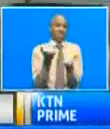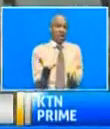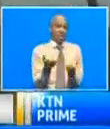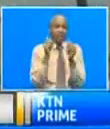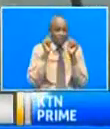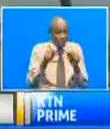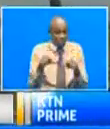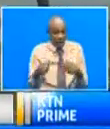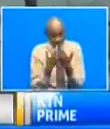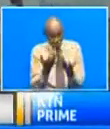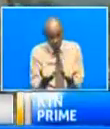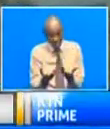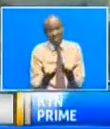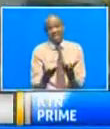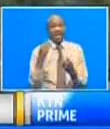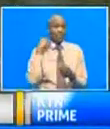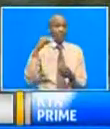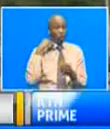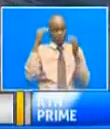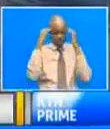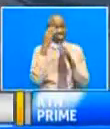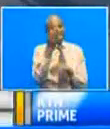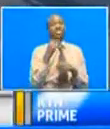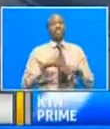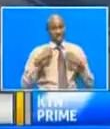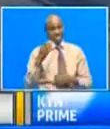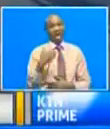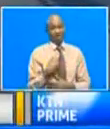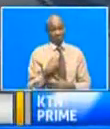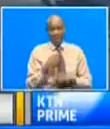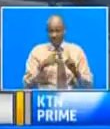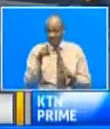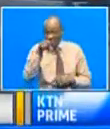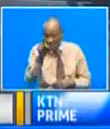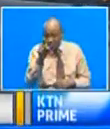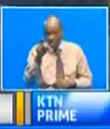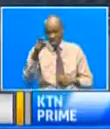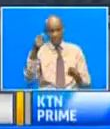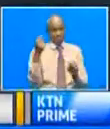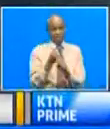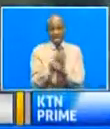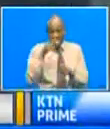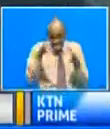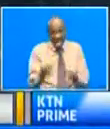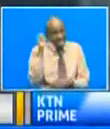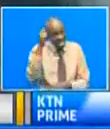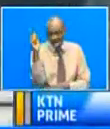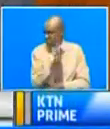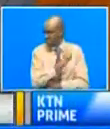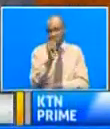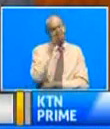scenario available in the Criminal Procedure Code for China. She will, however, not be able to serve her sentence here in